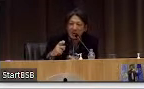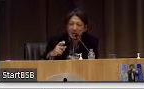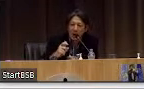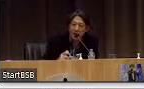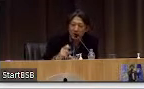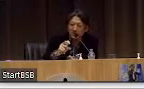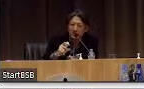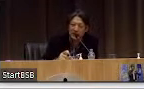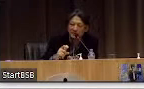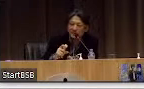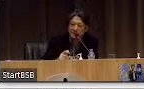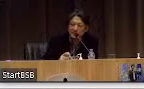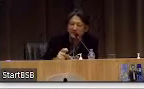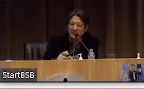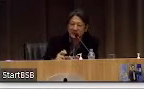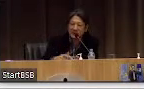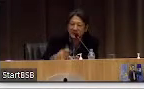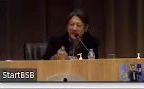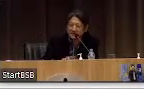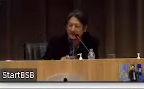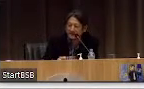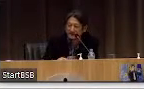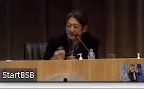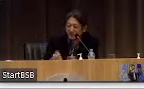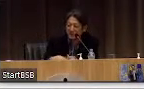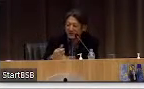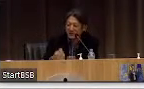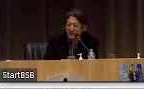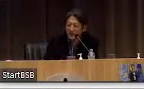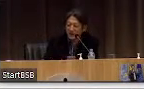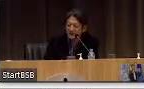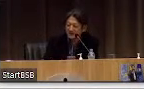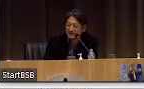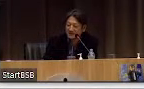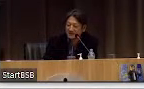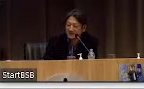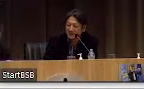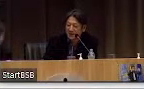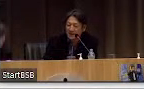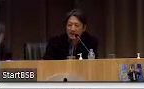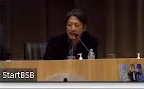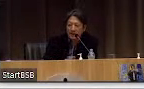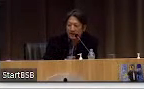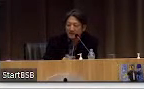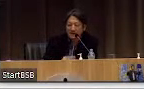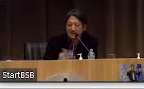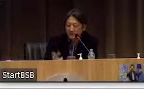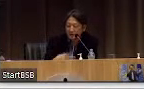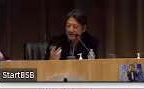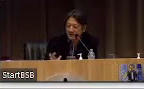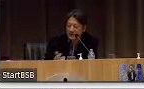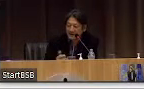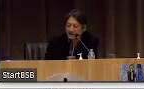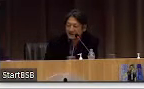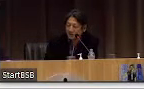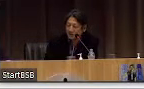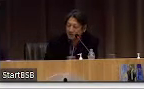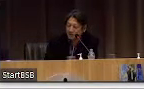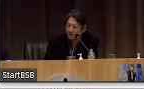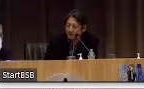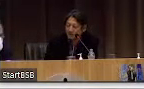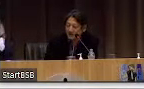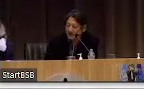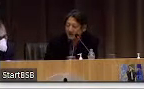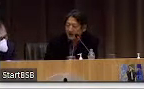then we identified where the sensory sector is, the higher rate